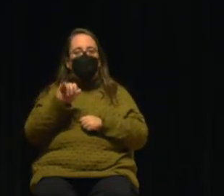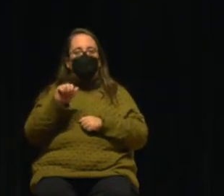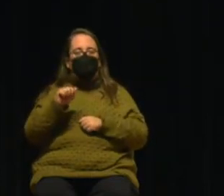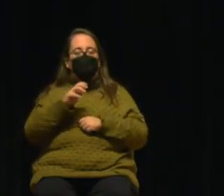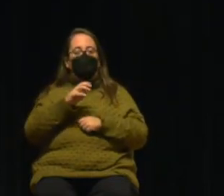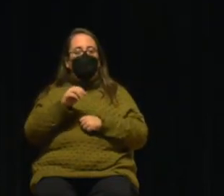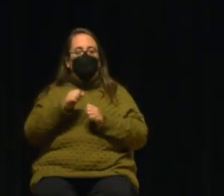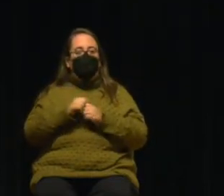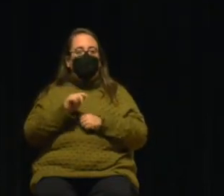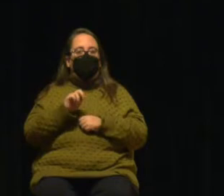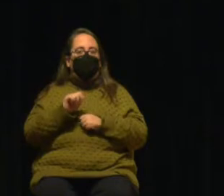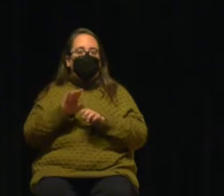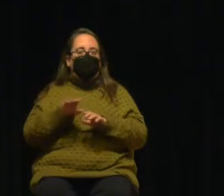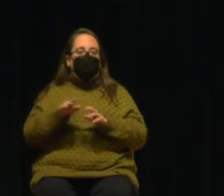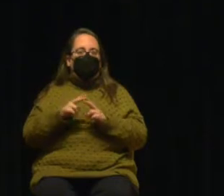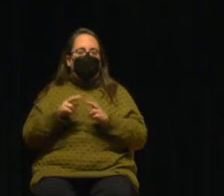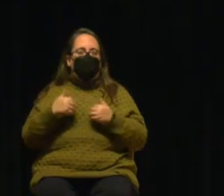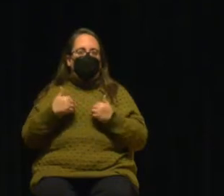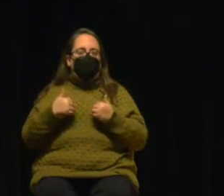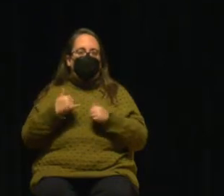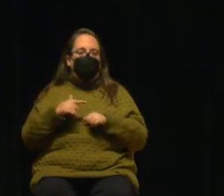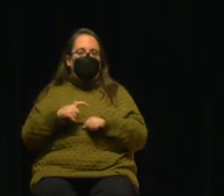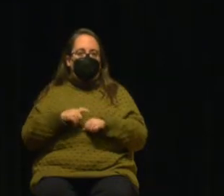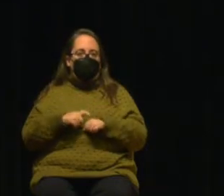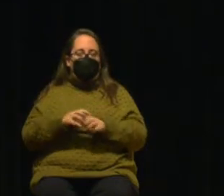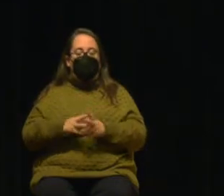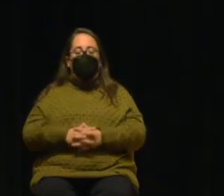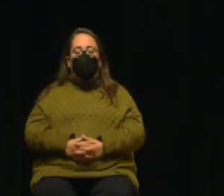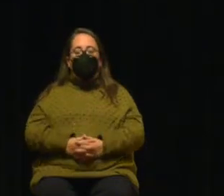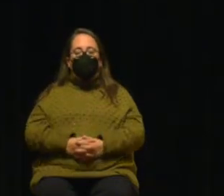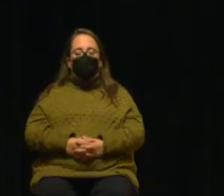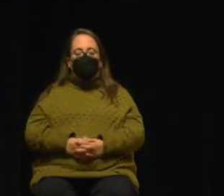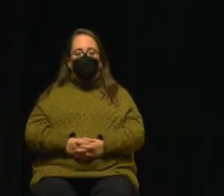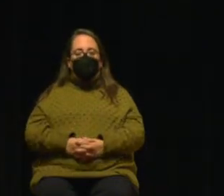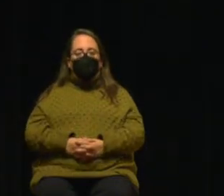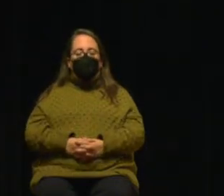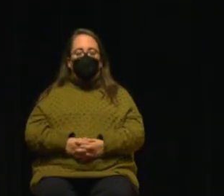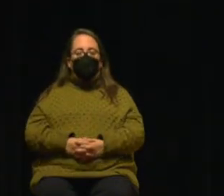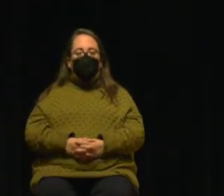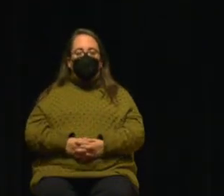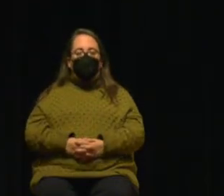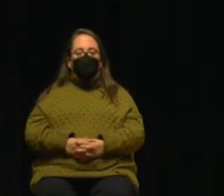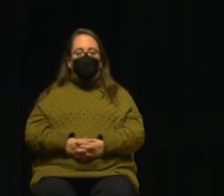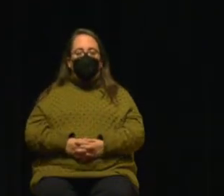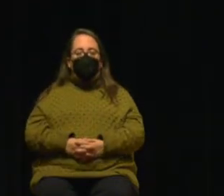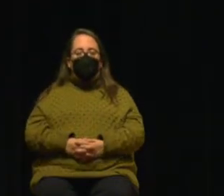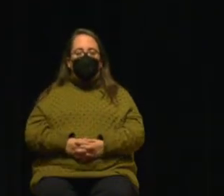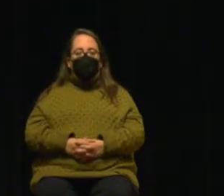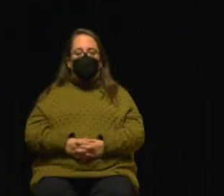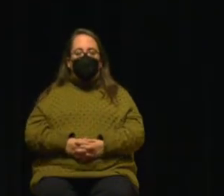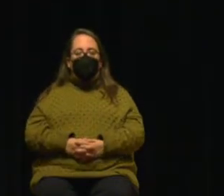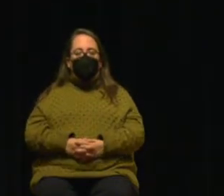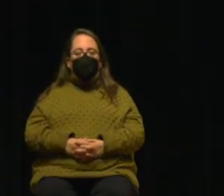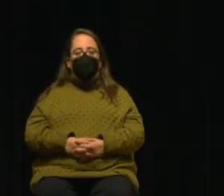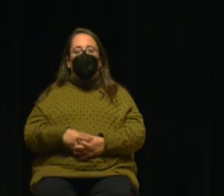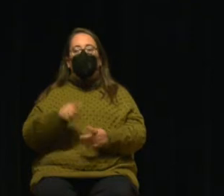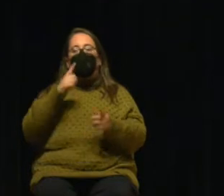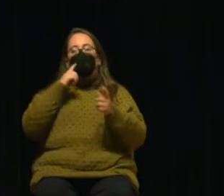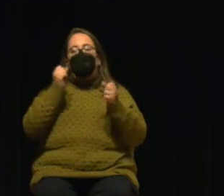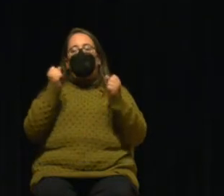the Still children, who were very small at this point. We should remember that for many of these